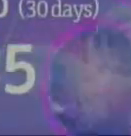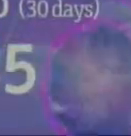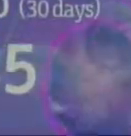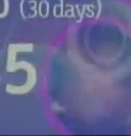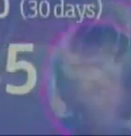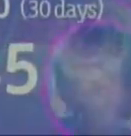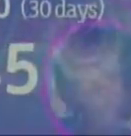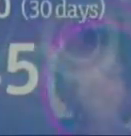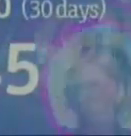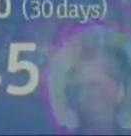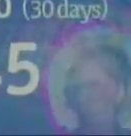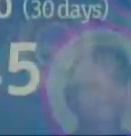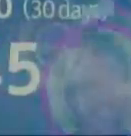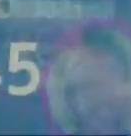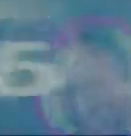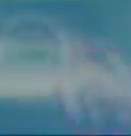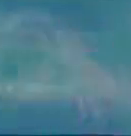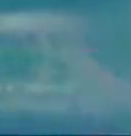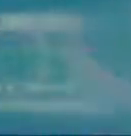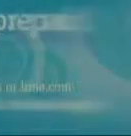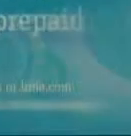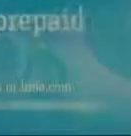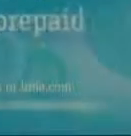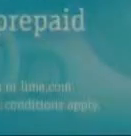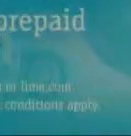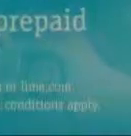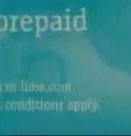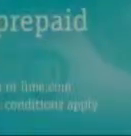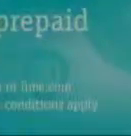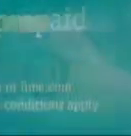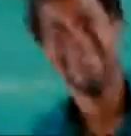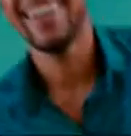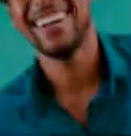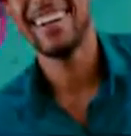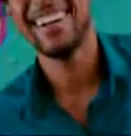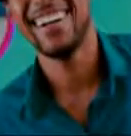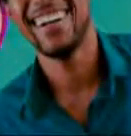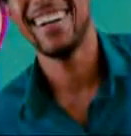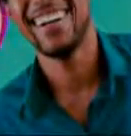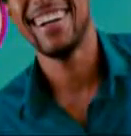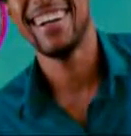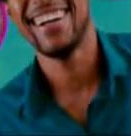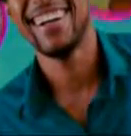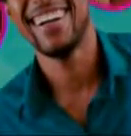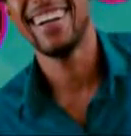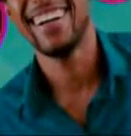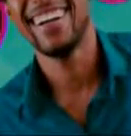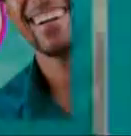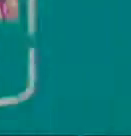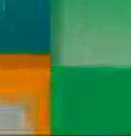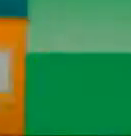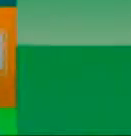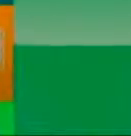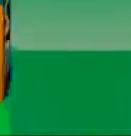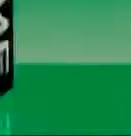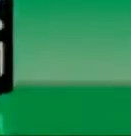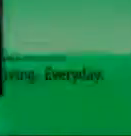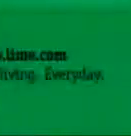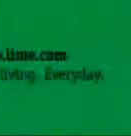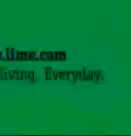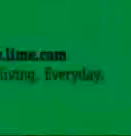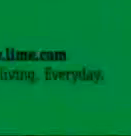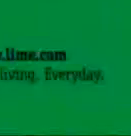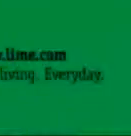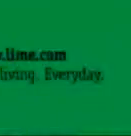or FAVE30 to 145 to save with Lime faves for prepaid. So, who will be in your Lime faves? Choose your Lime